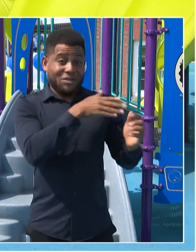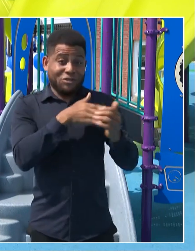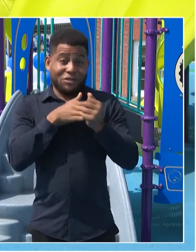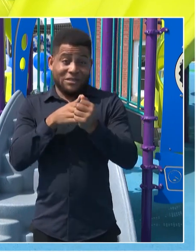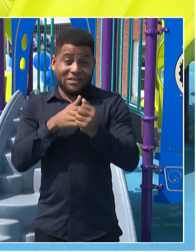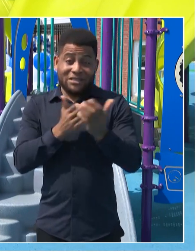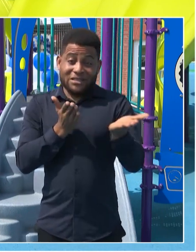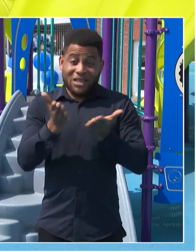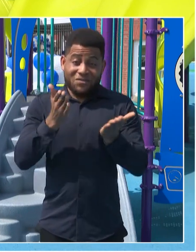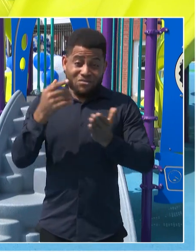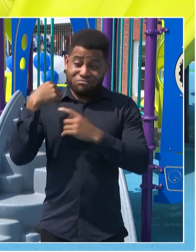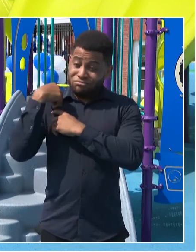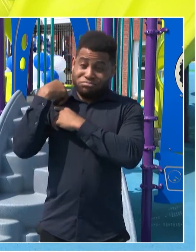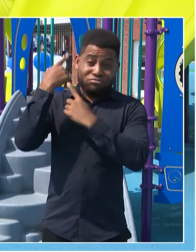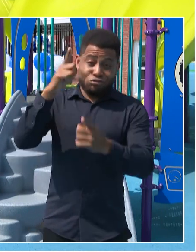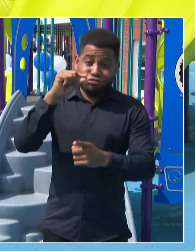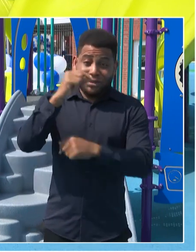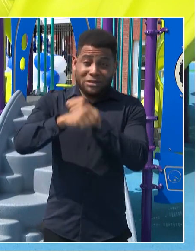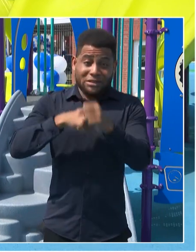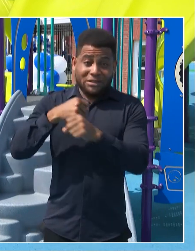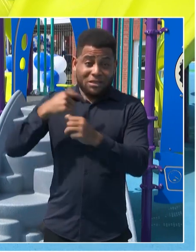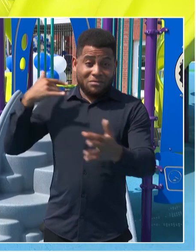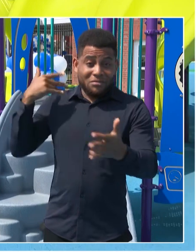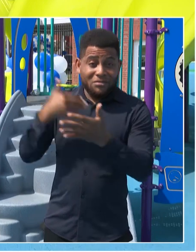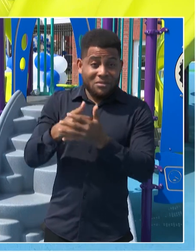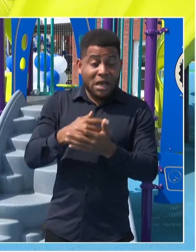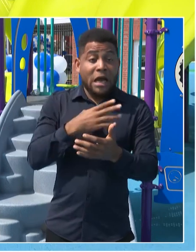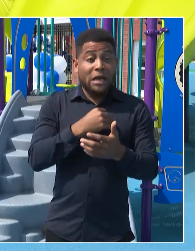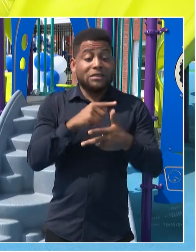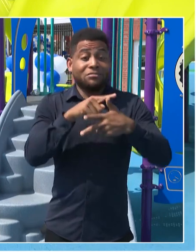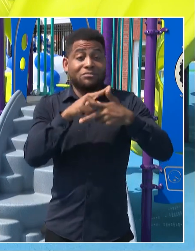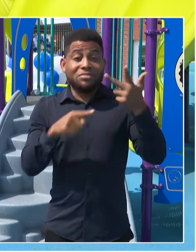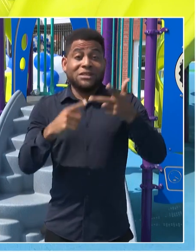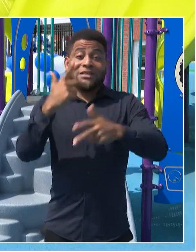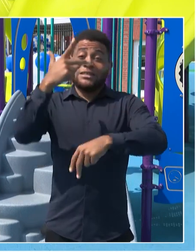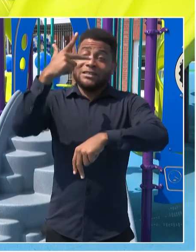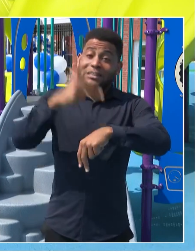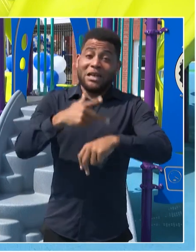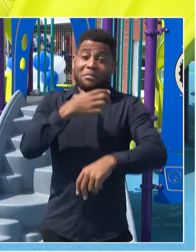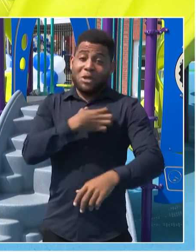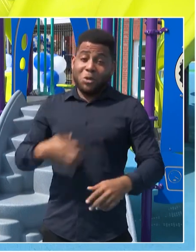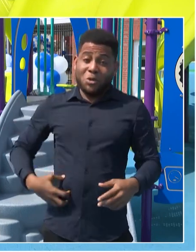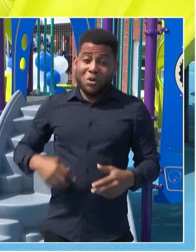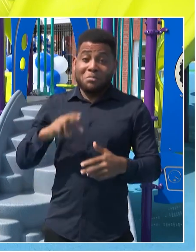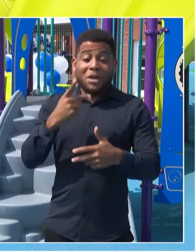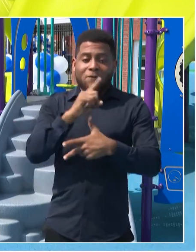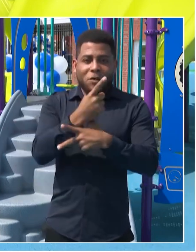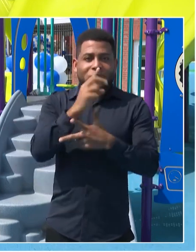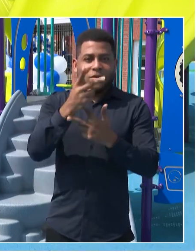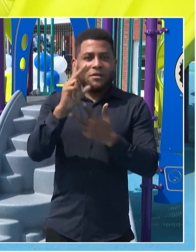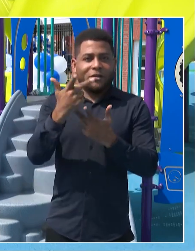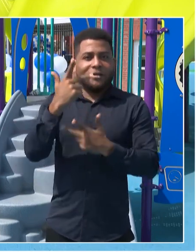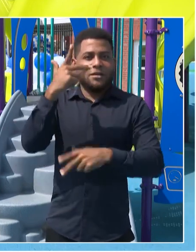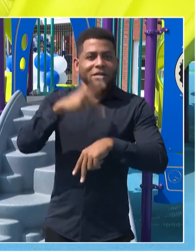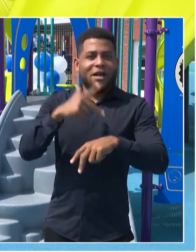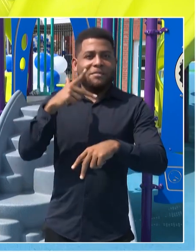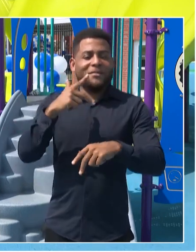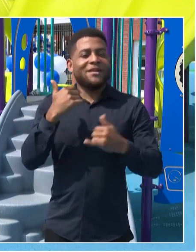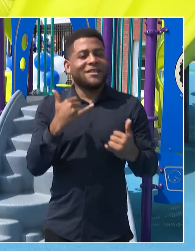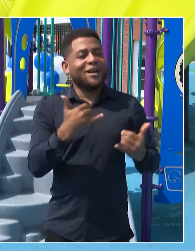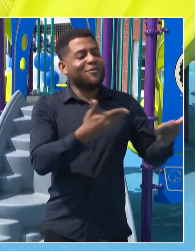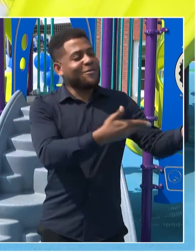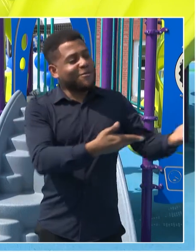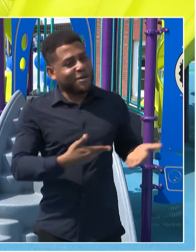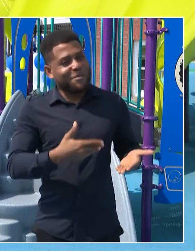3 consecutive terms. Ladies and gentlemen, please give a warm welcome to our mayor, Miss Muriel Bowser. Thank you. Well done, my